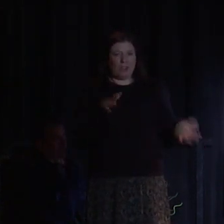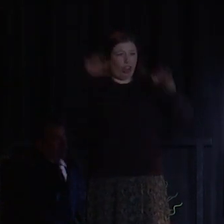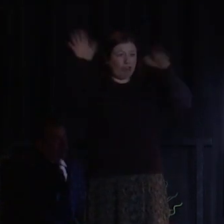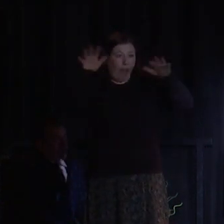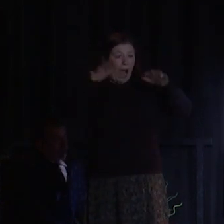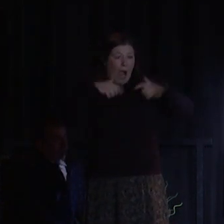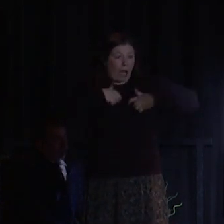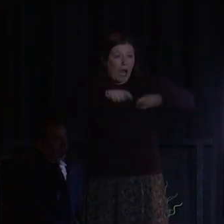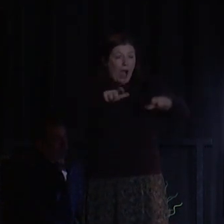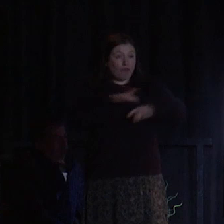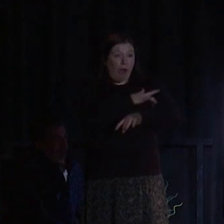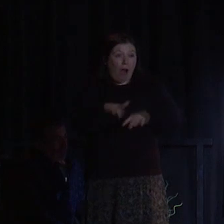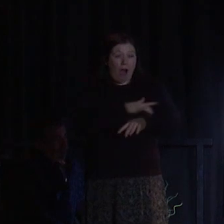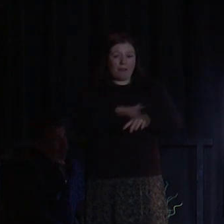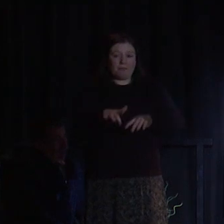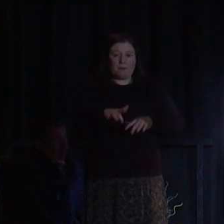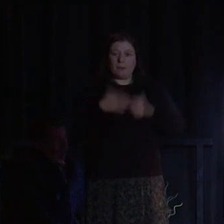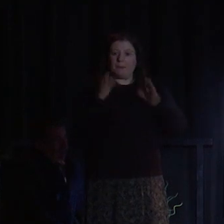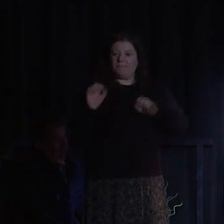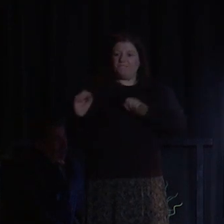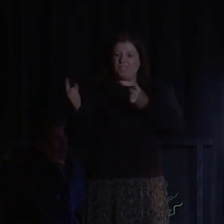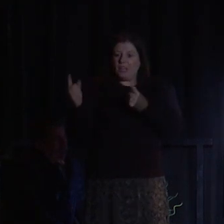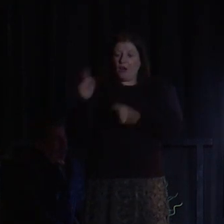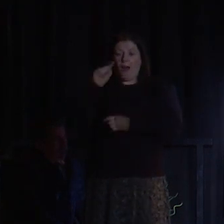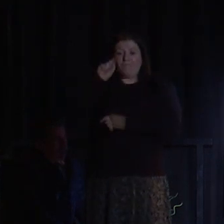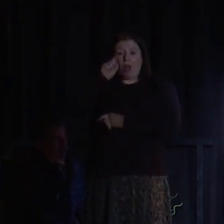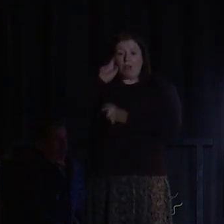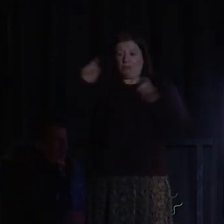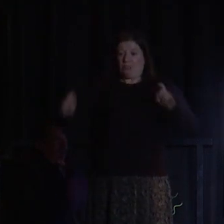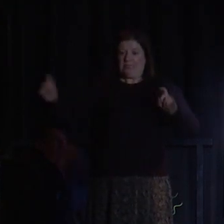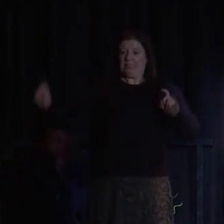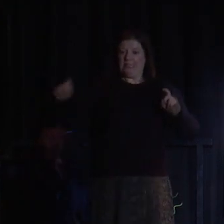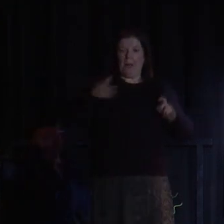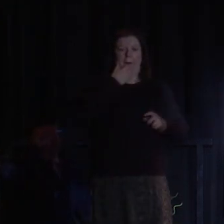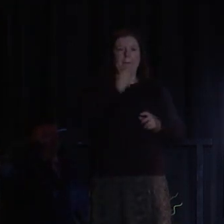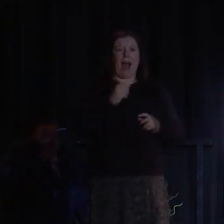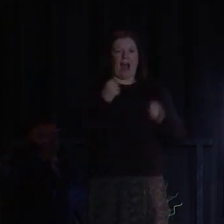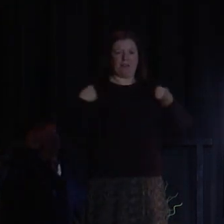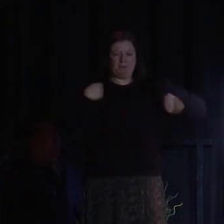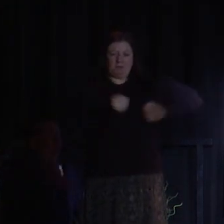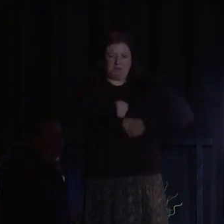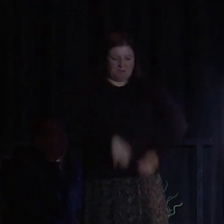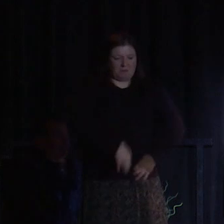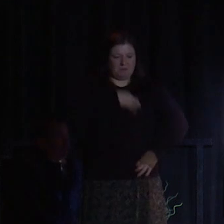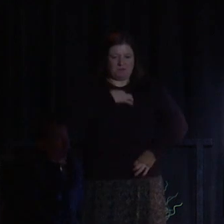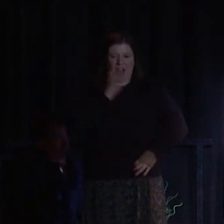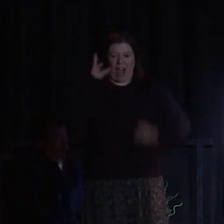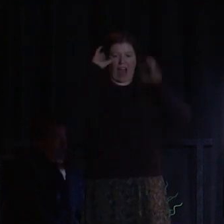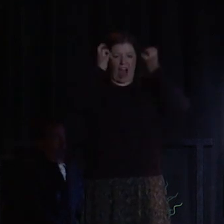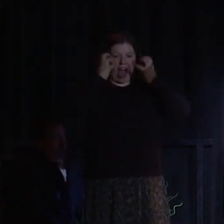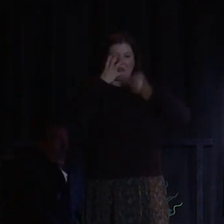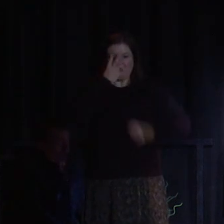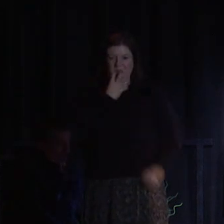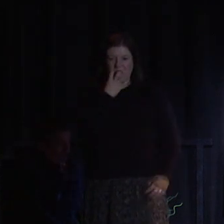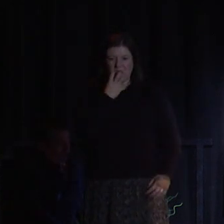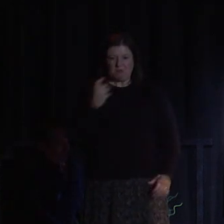rain? And then we saw in a field there was a falconry display with a guy in a Mac and a very upset owl, and there was a